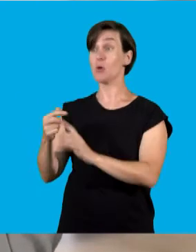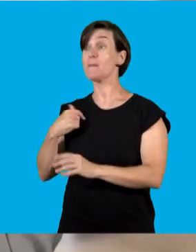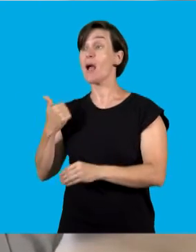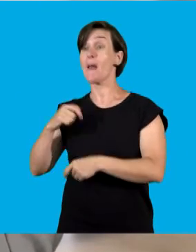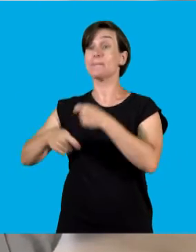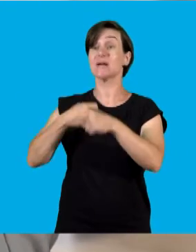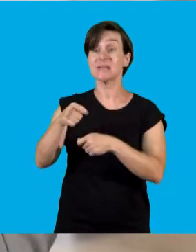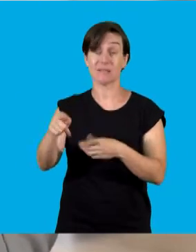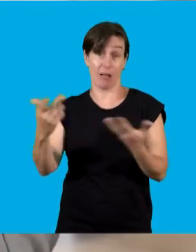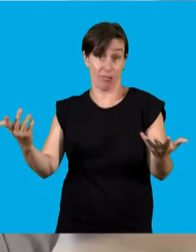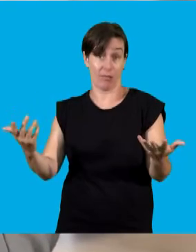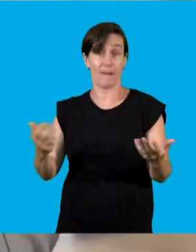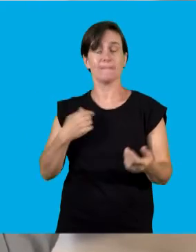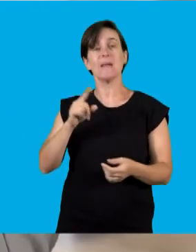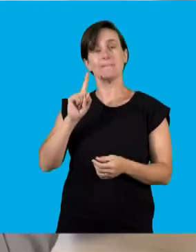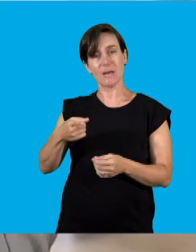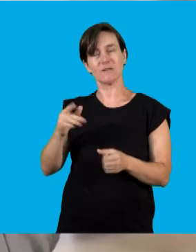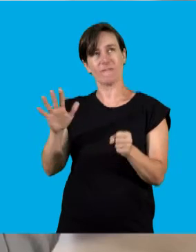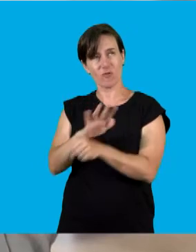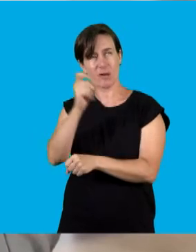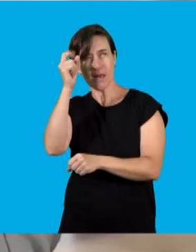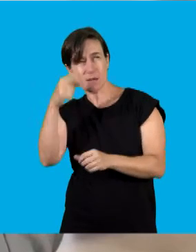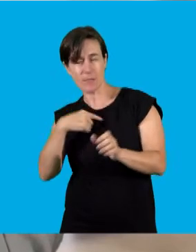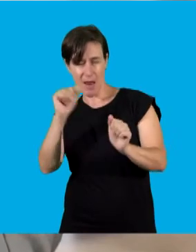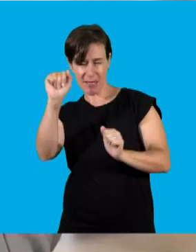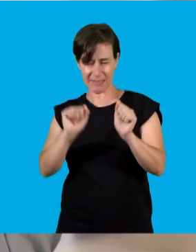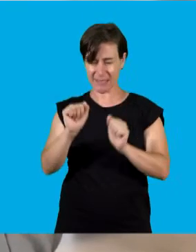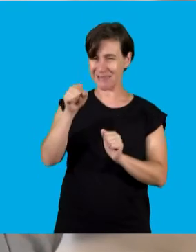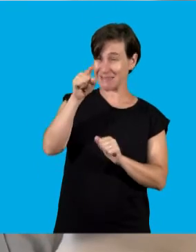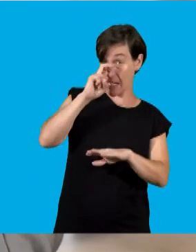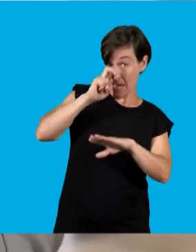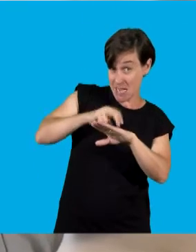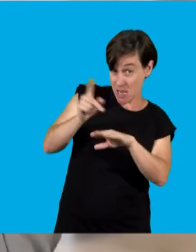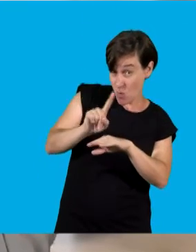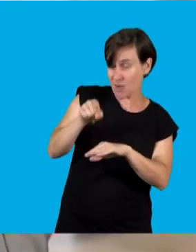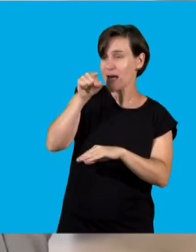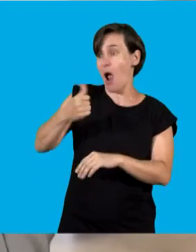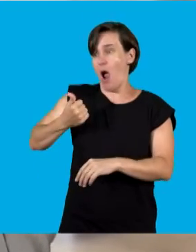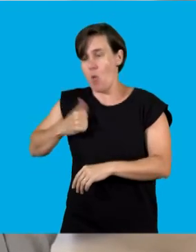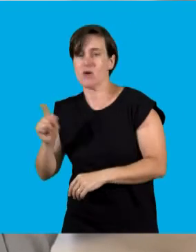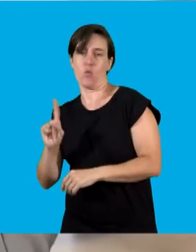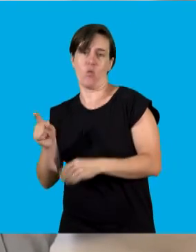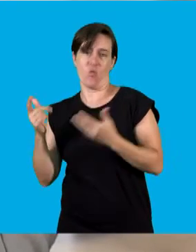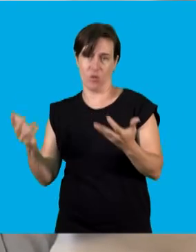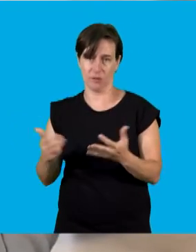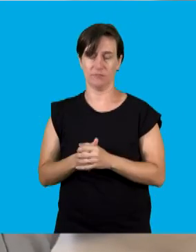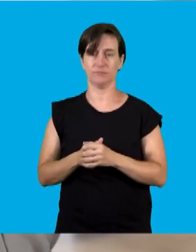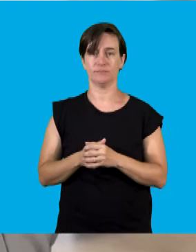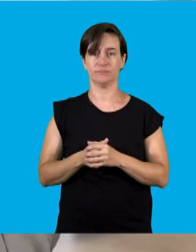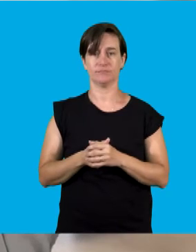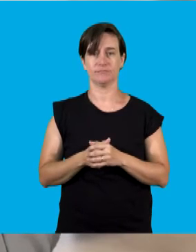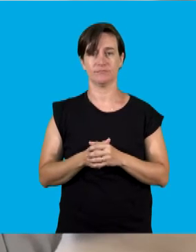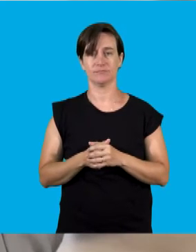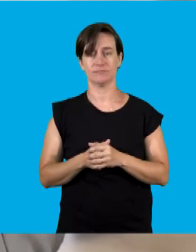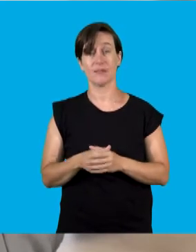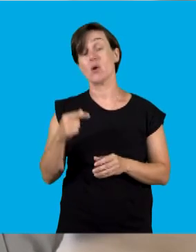potential market, if I may put it that way, you should have assessed the needs and the desires of the customers or of the potential market.